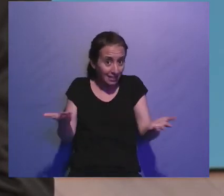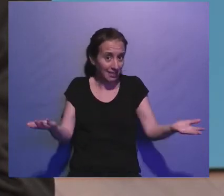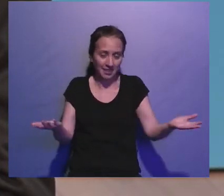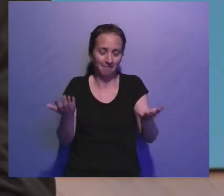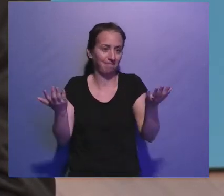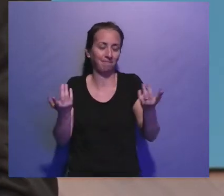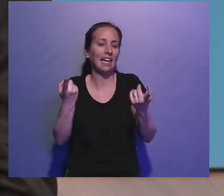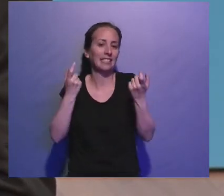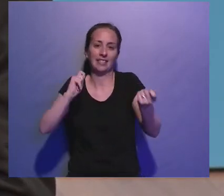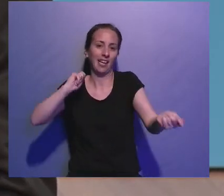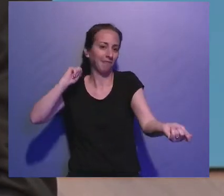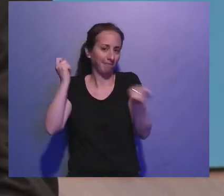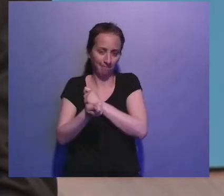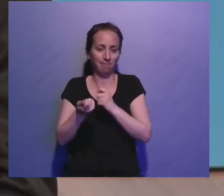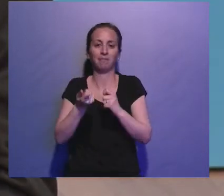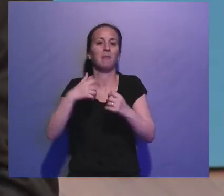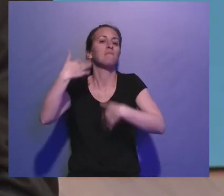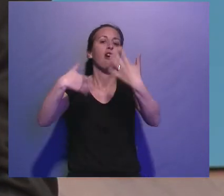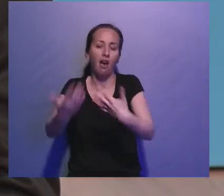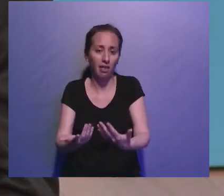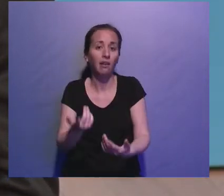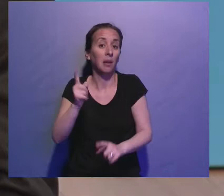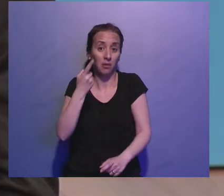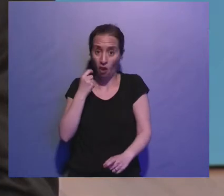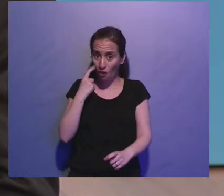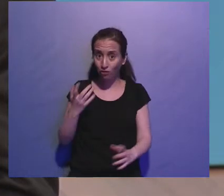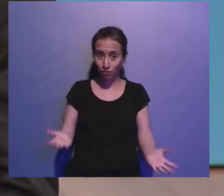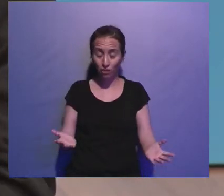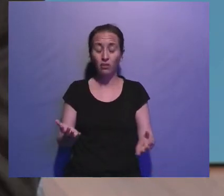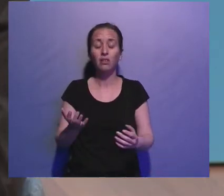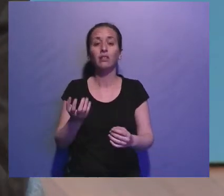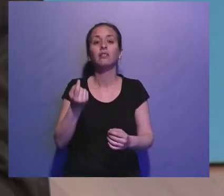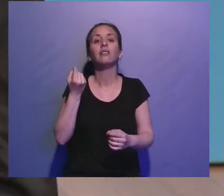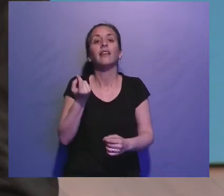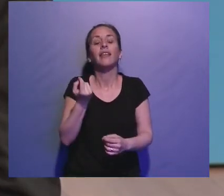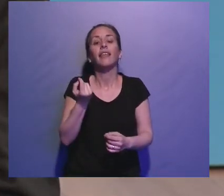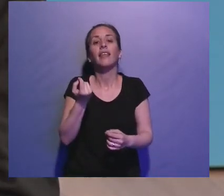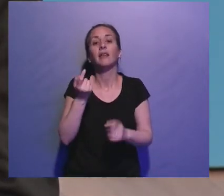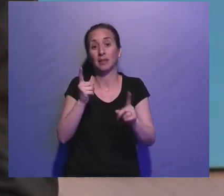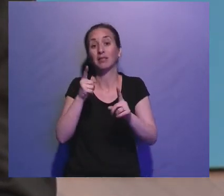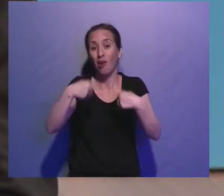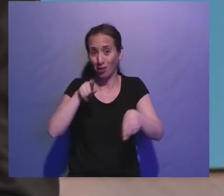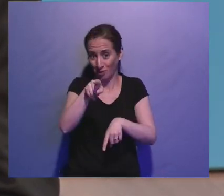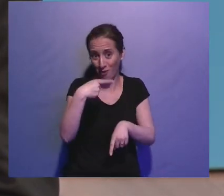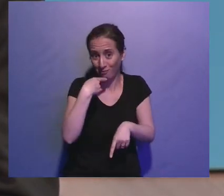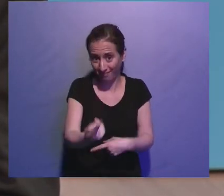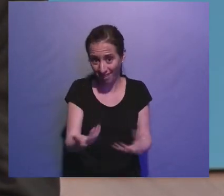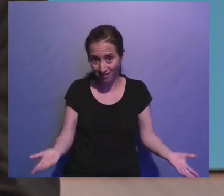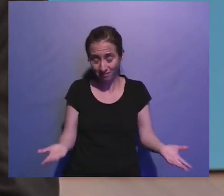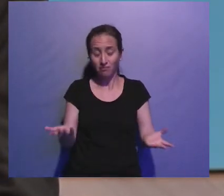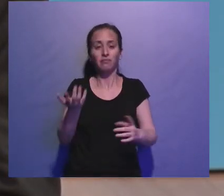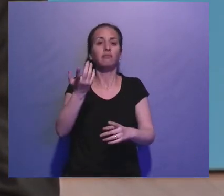and other laws as well. So they should be updated. And this also requires